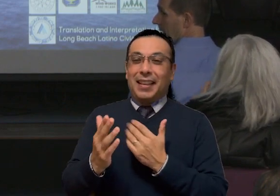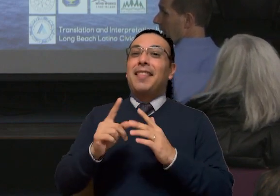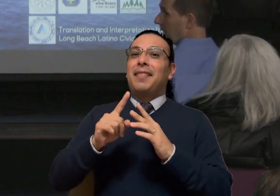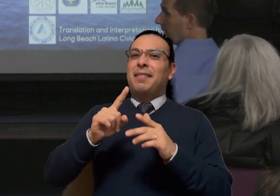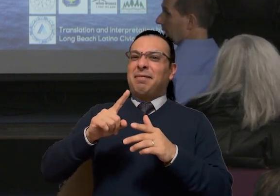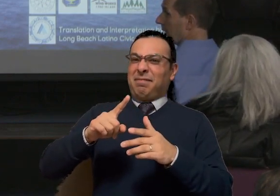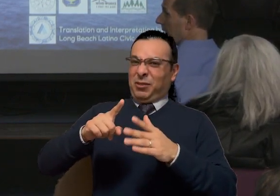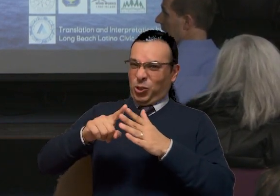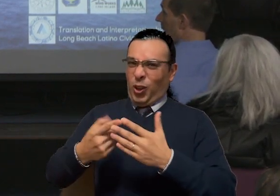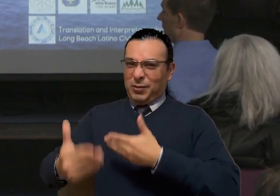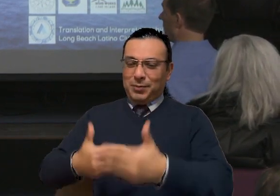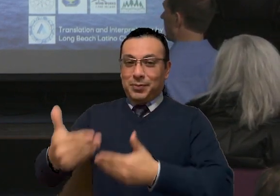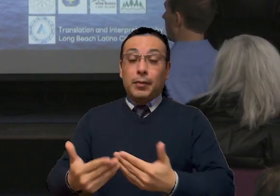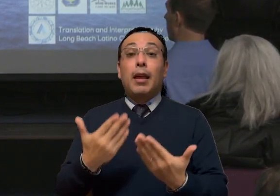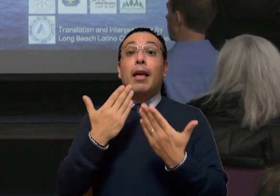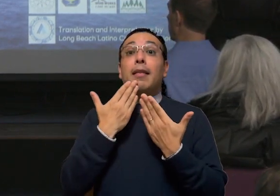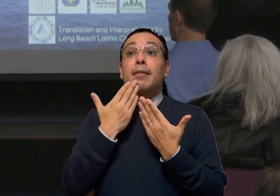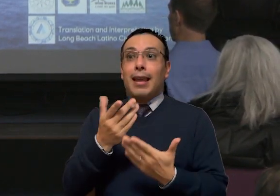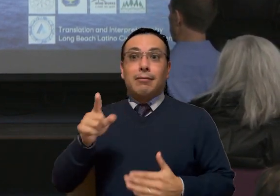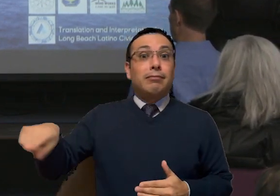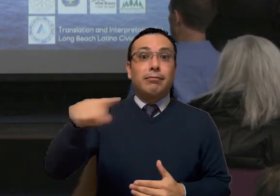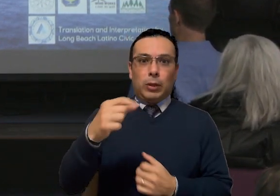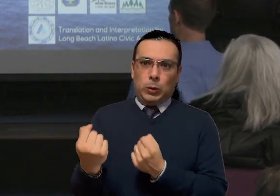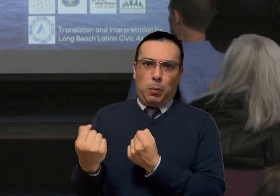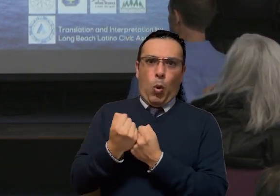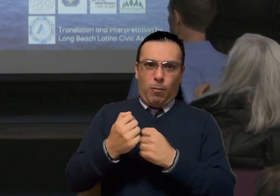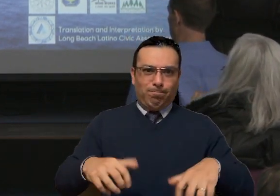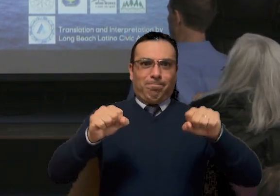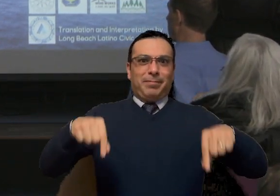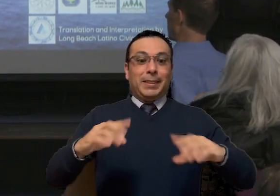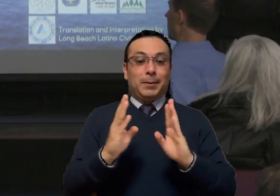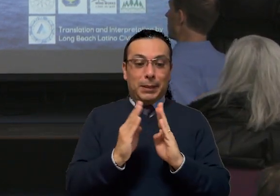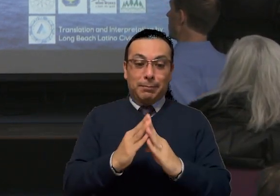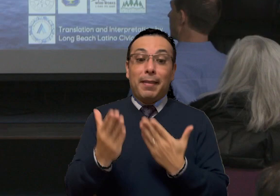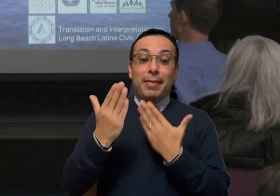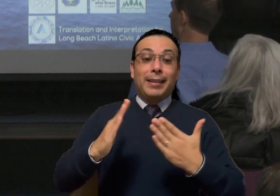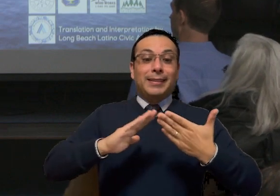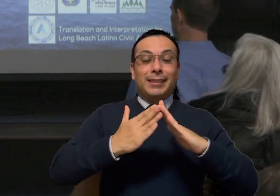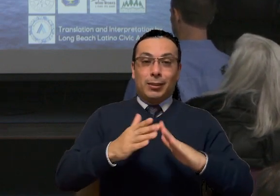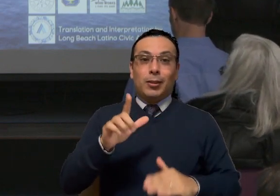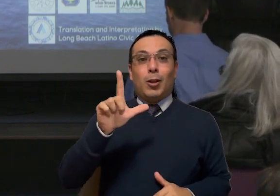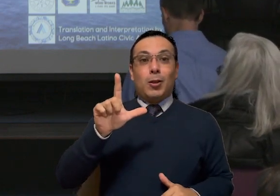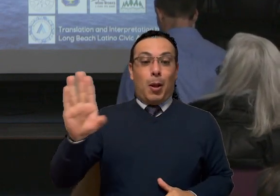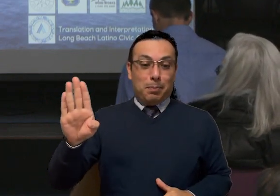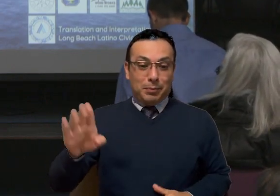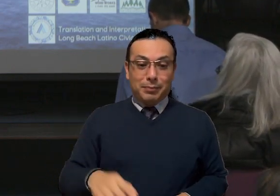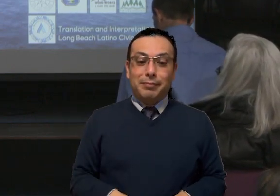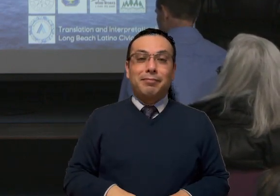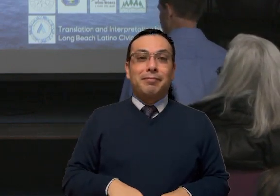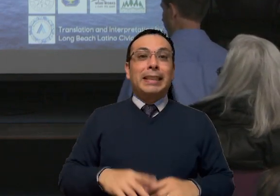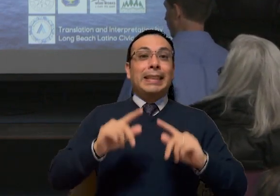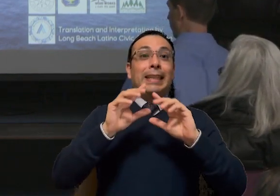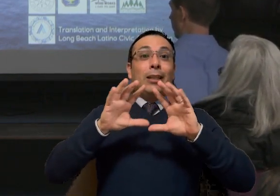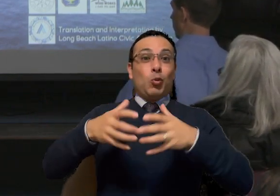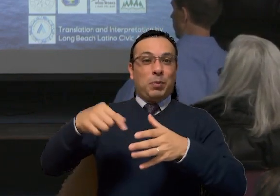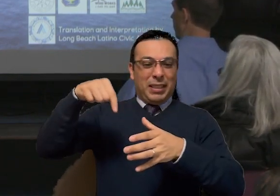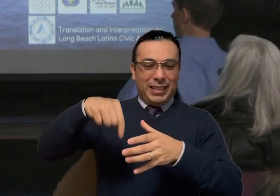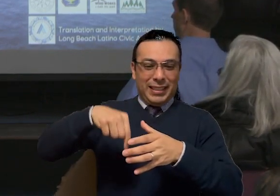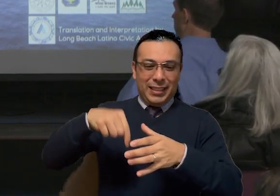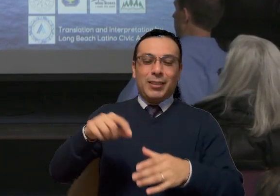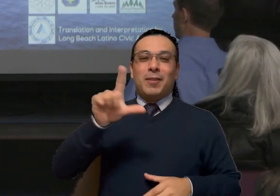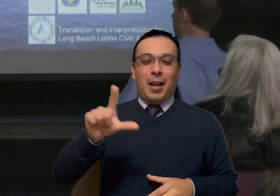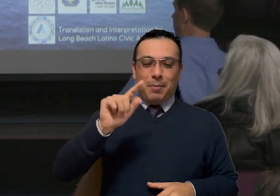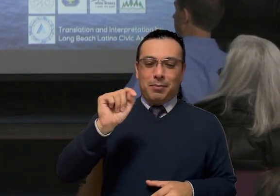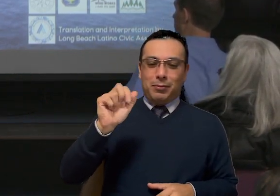this meeting together. I thank the City of Long Beach, the team here at the library, Tara and Jakia. Thank